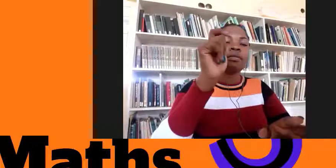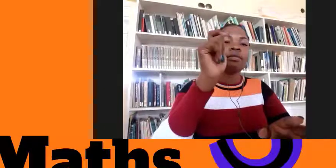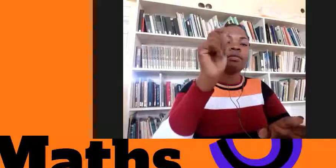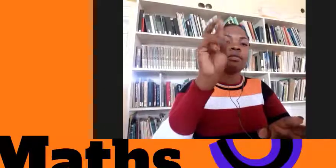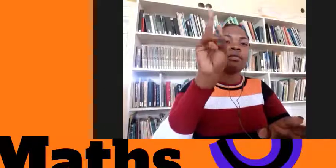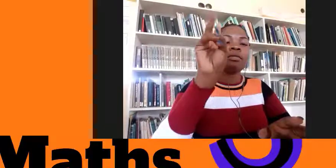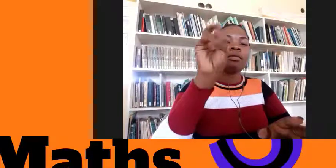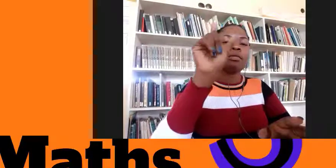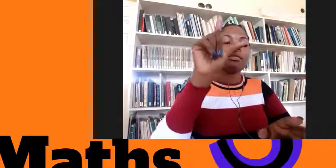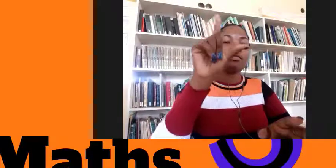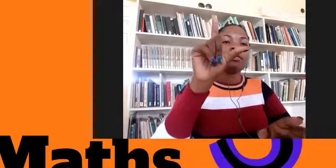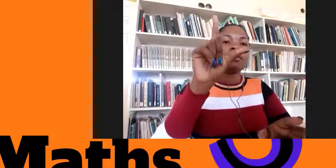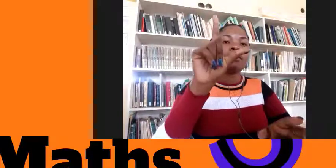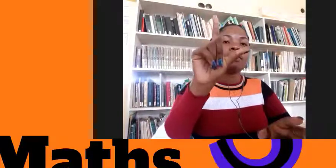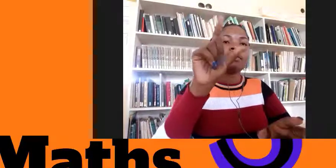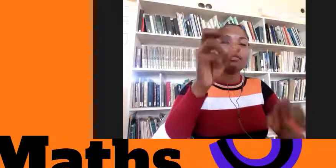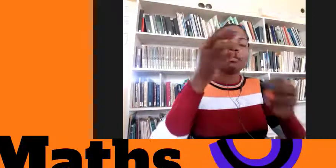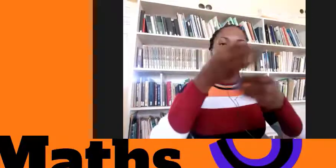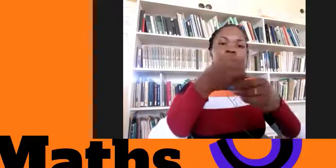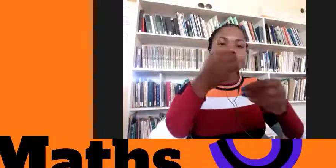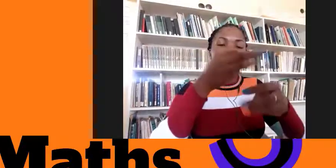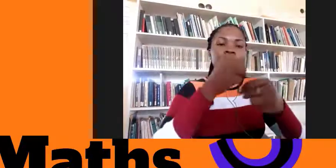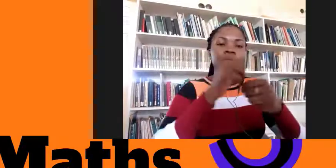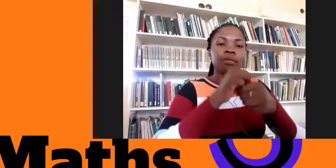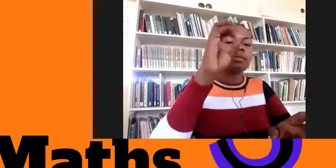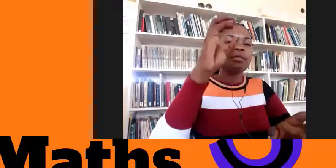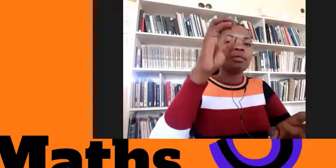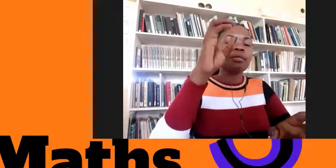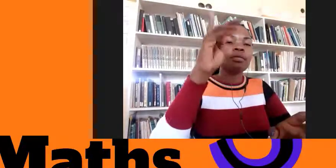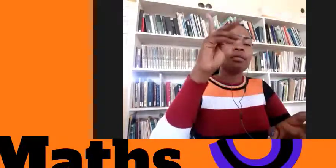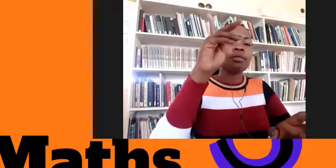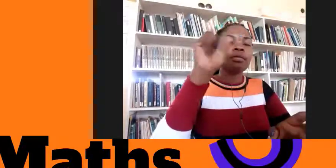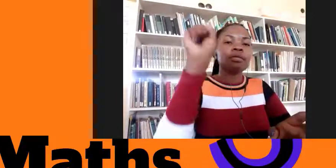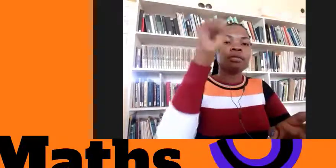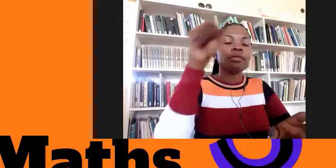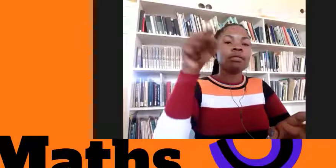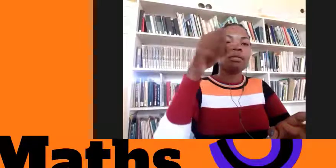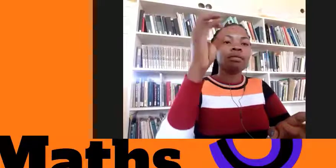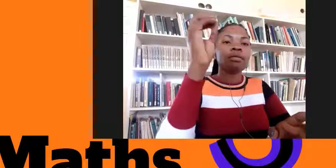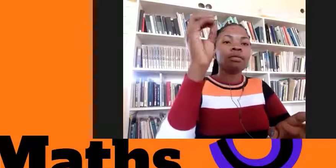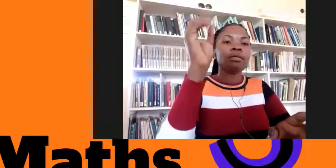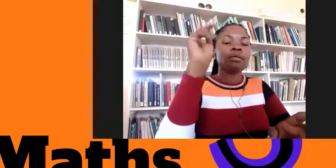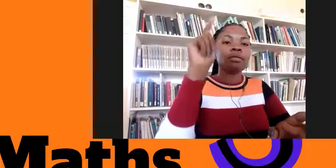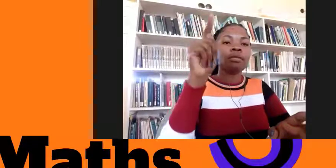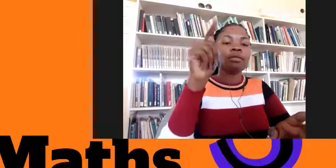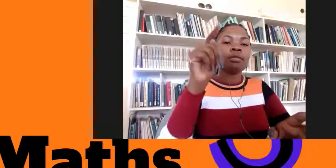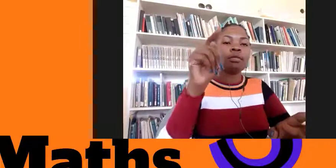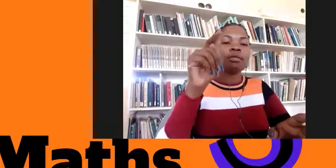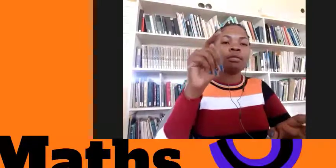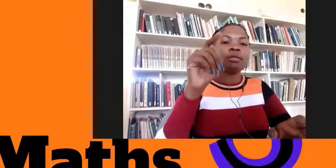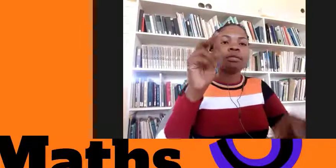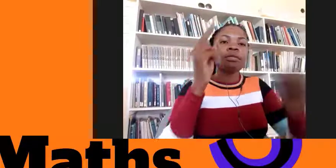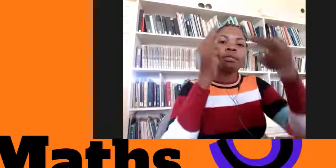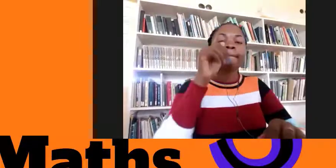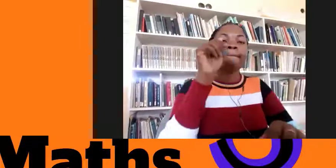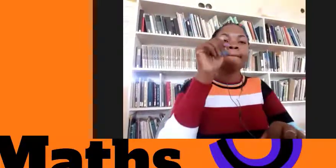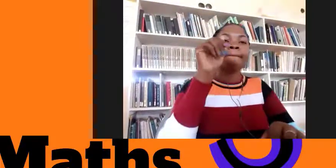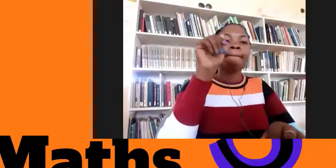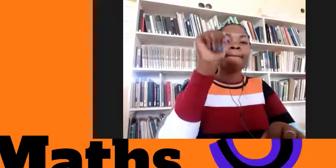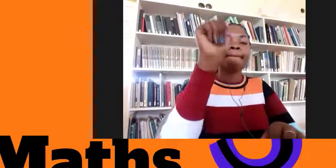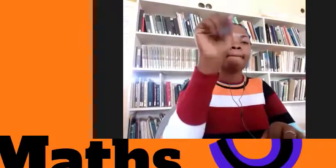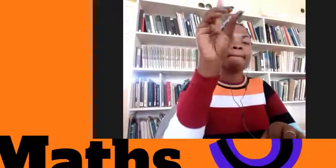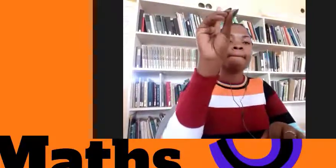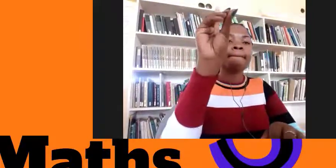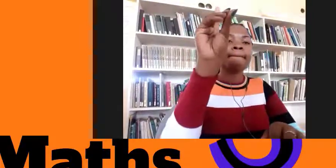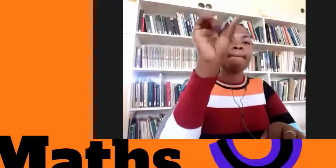I'm your teacher, Teacher Dixon, and I'm with Madam Adinda Fleria, who